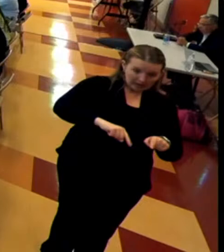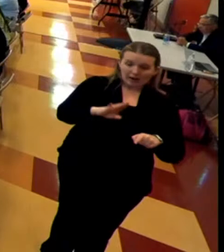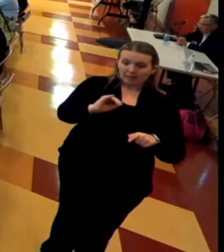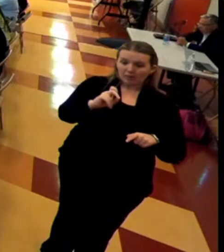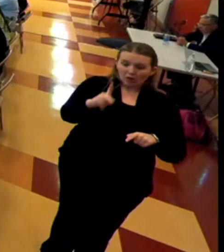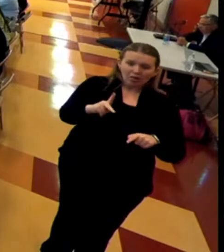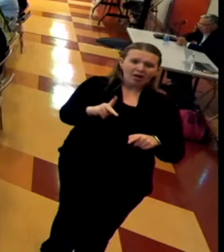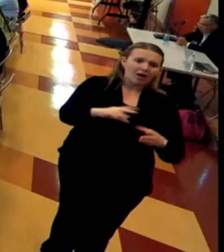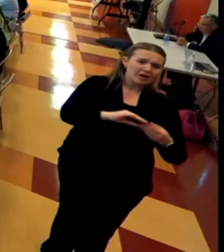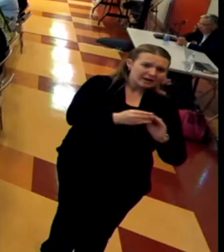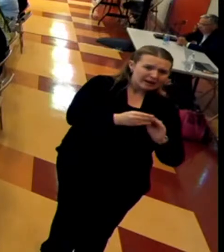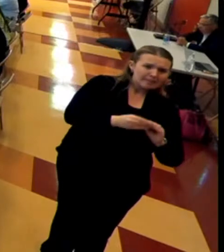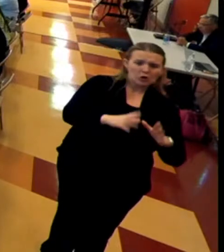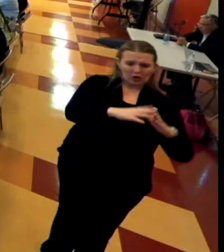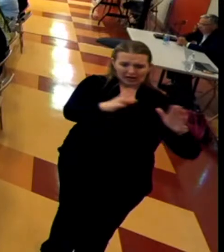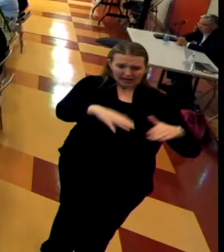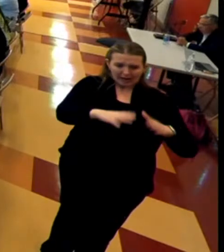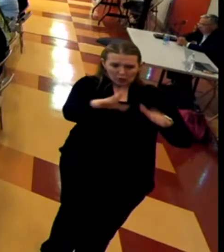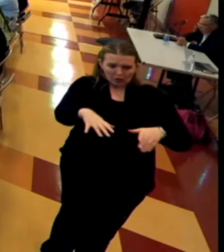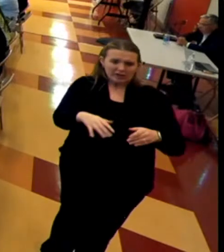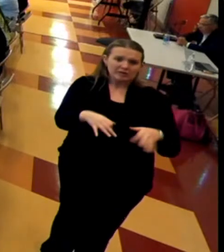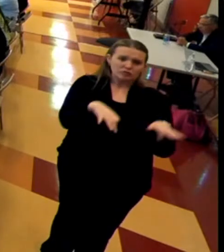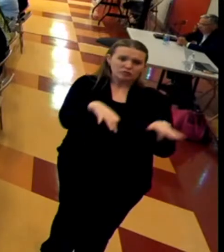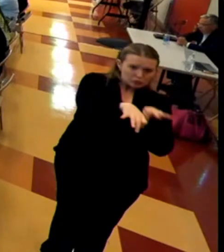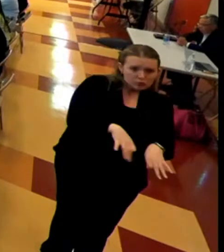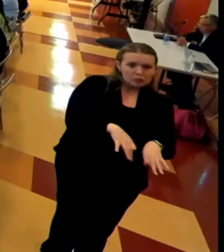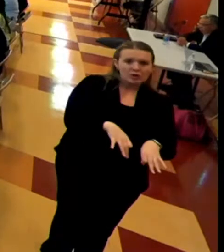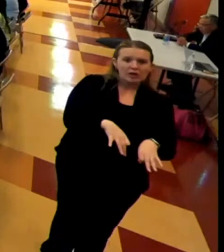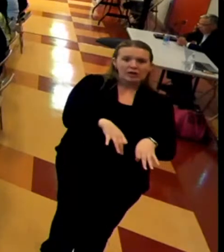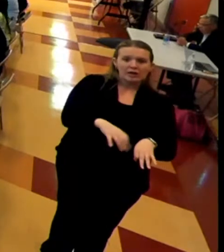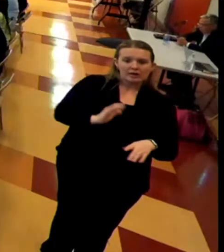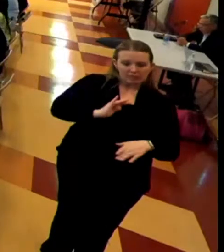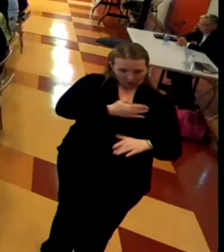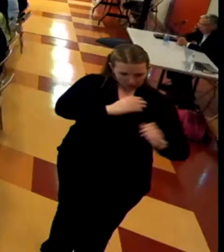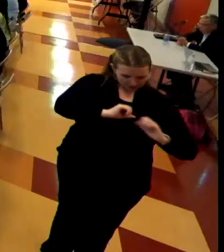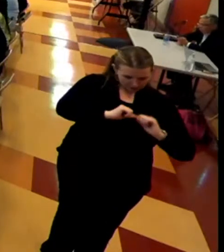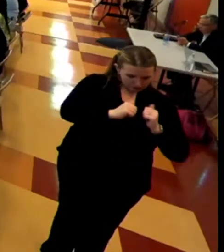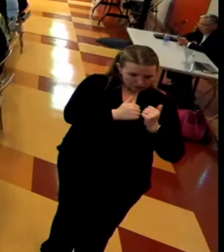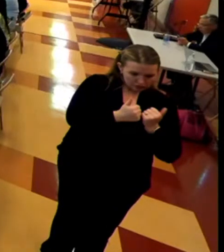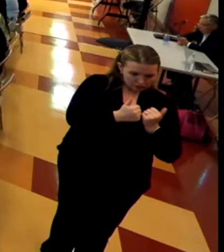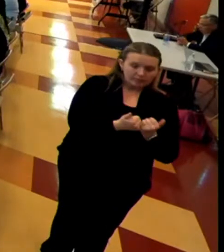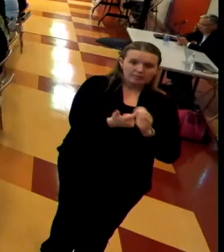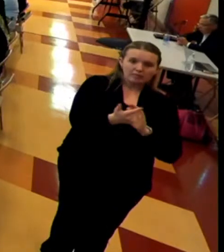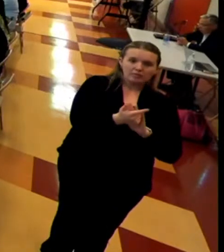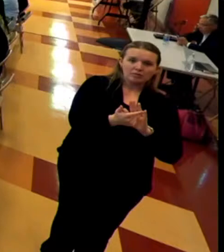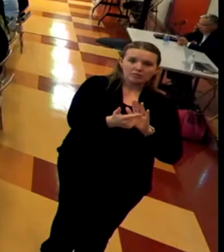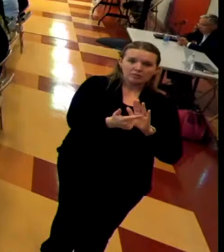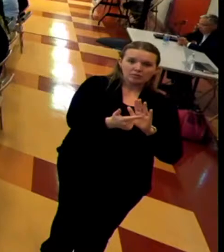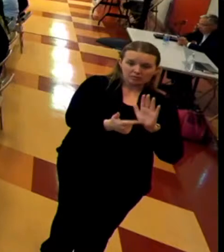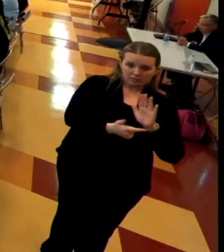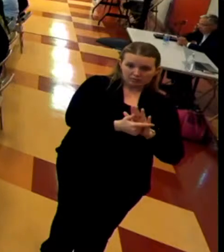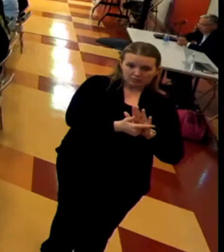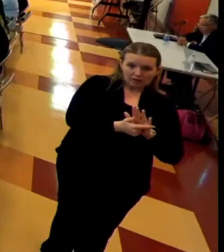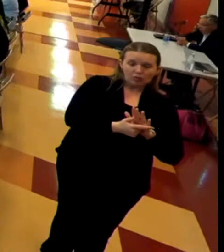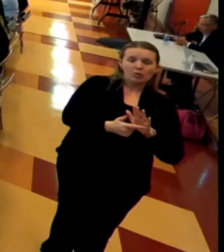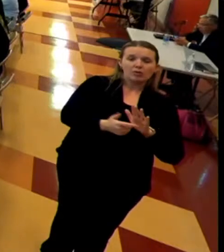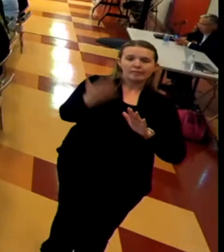neighborhood descriptions in the River Road Neighborhood Association bylaws in 1977.